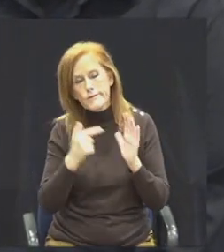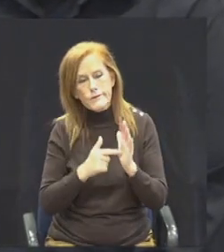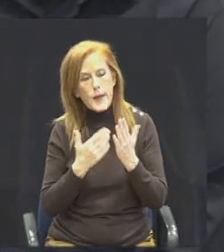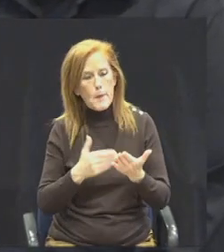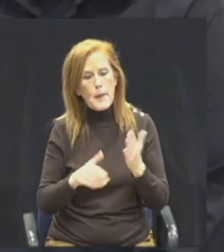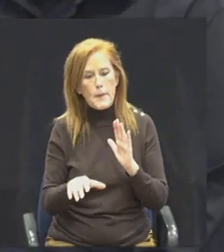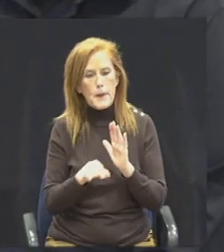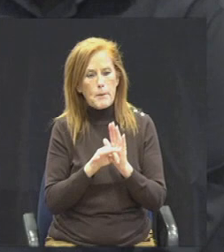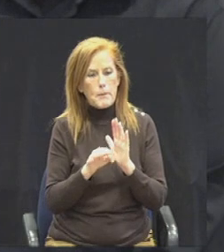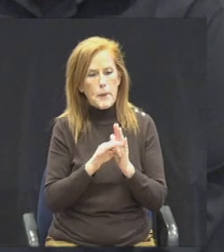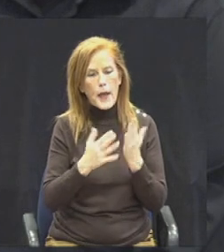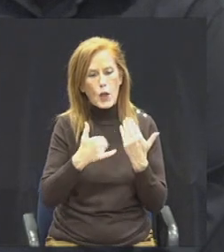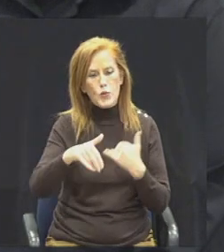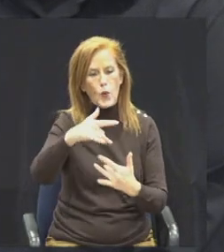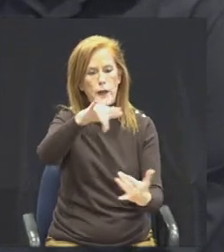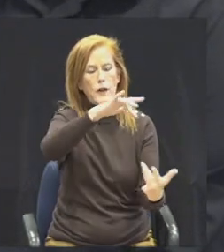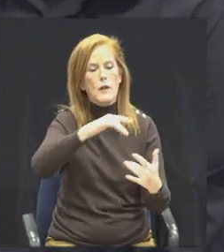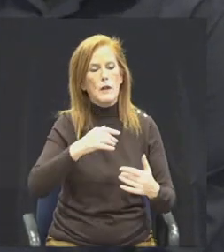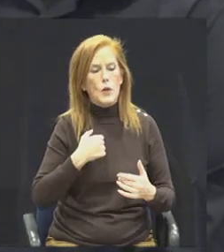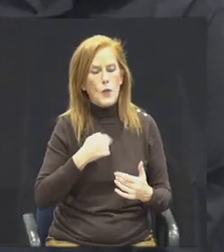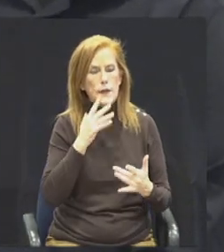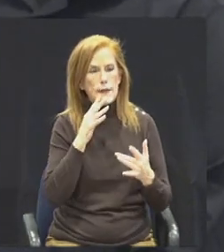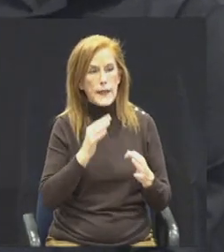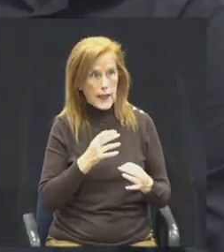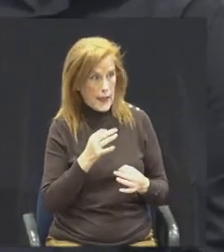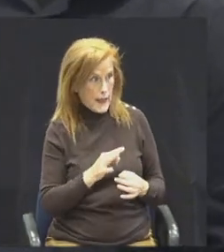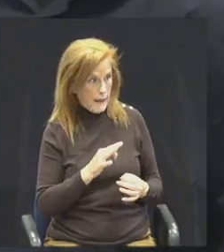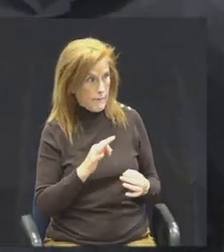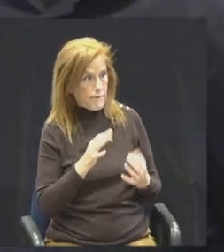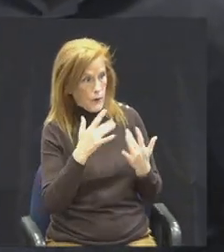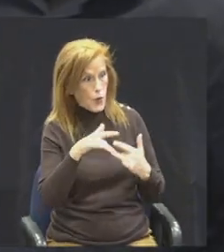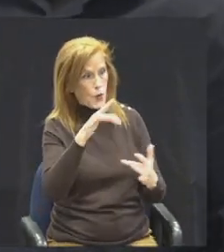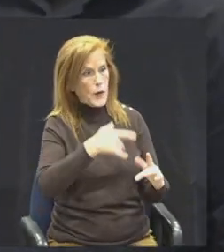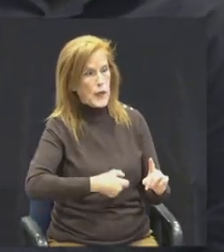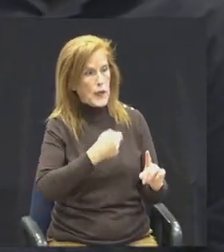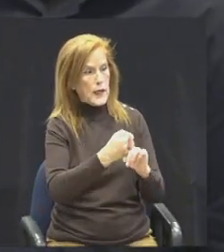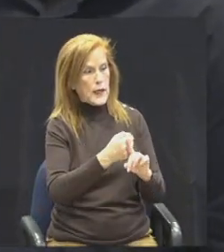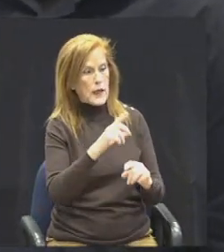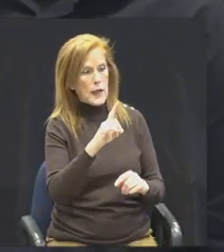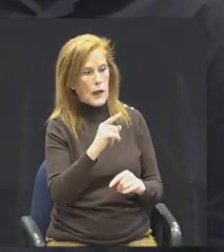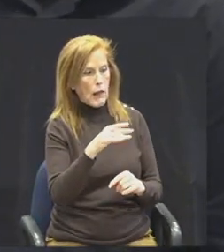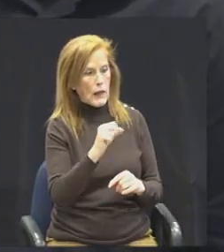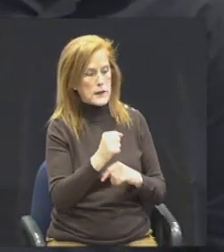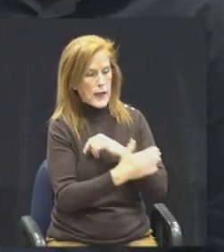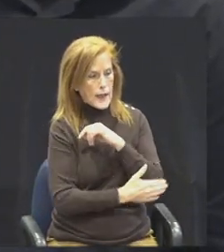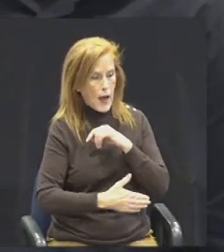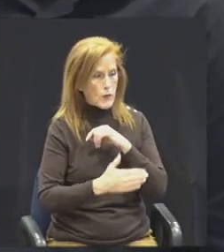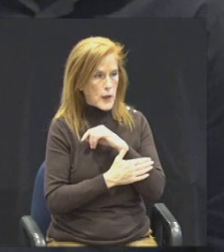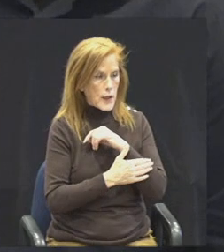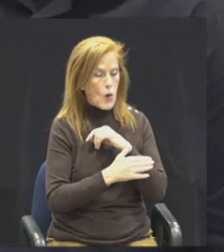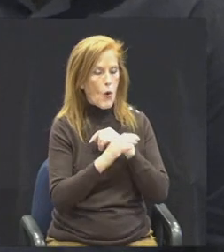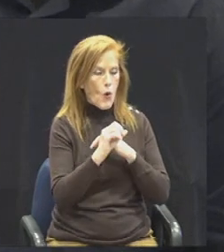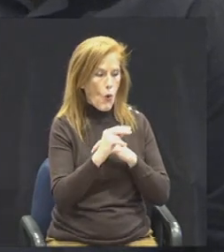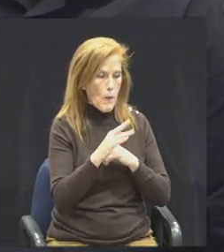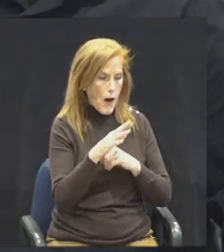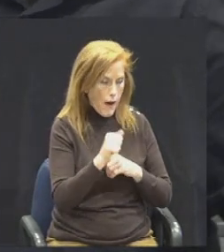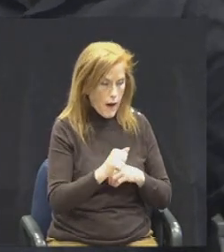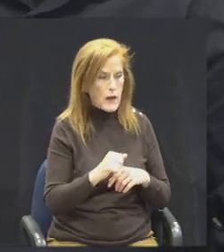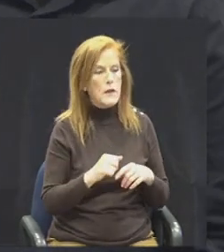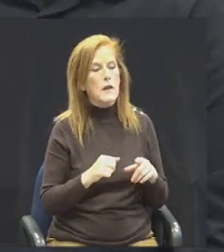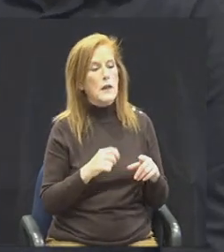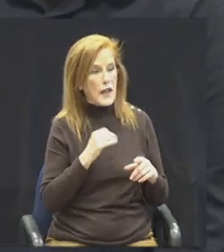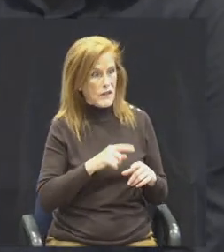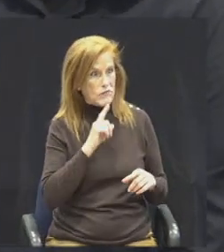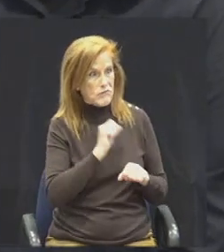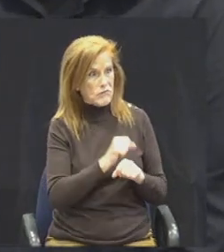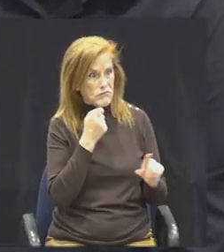something like that. You decide what your objectives would be if a tornado were to hit Douglas County or Omaha. And then specifically with people with access and